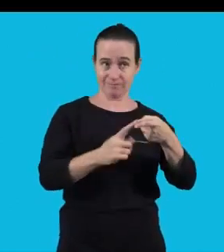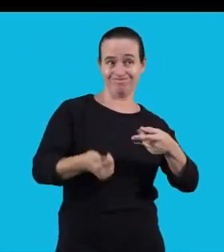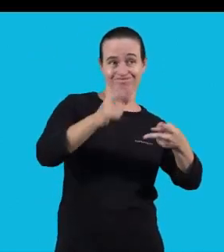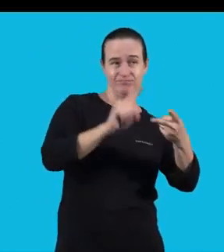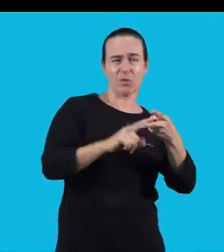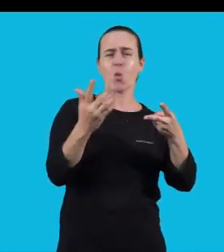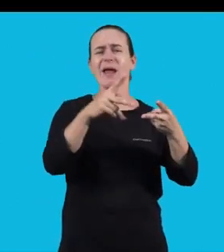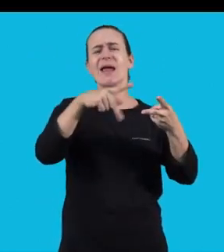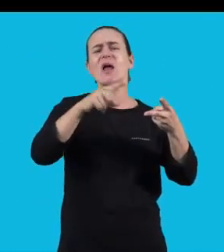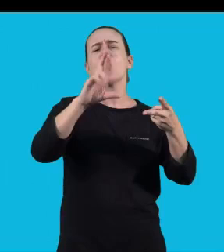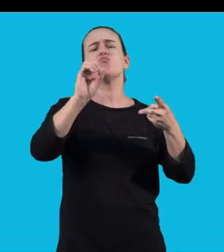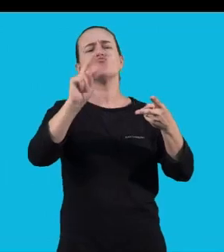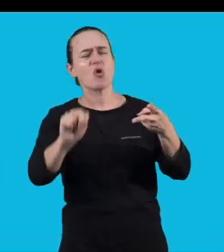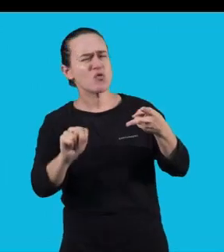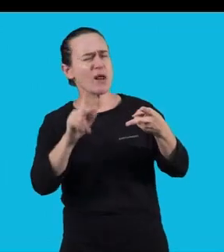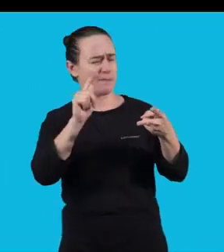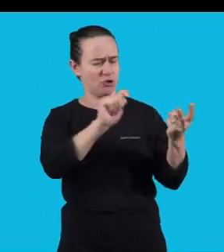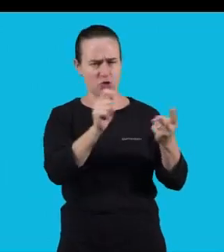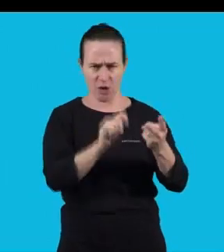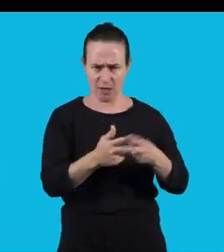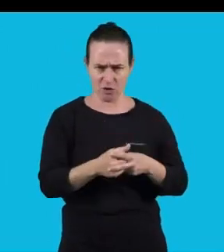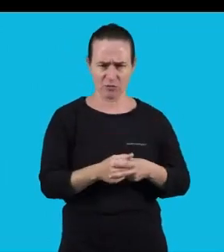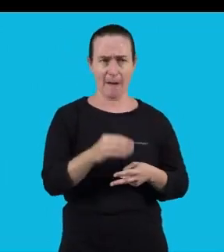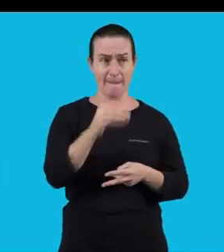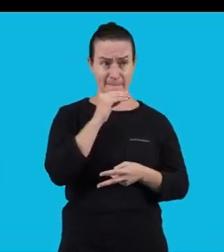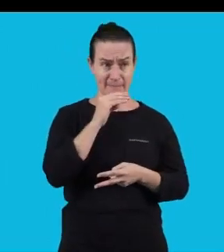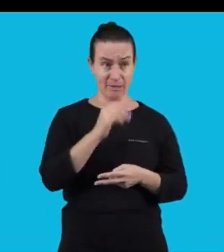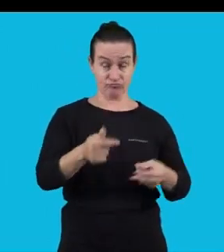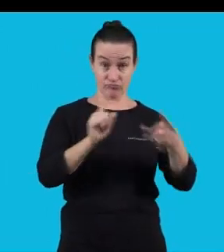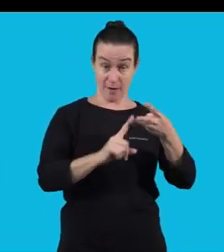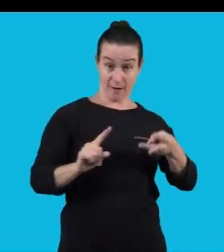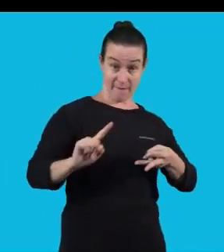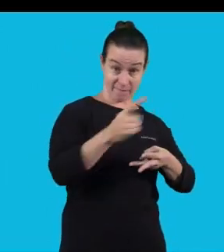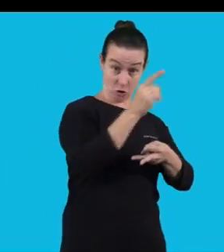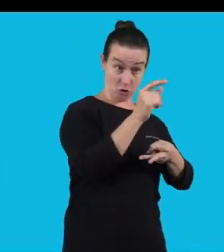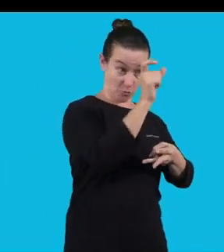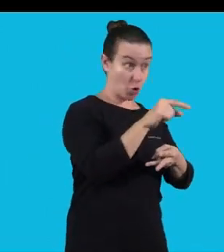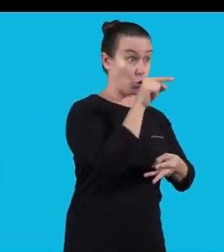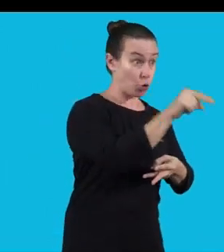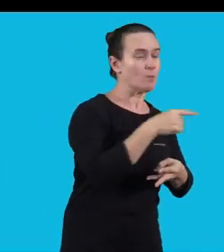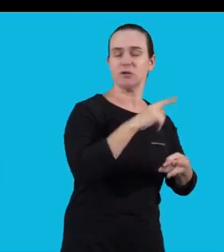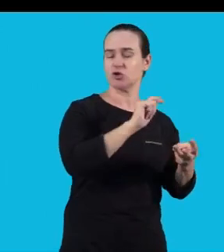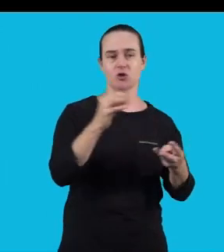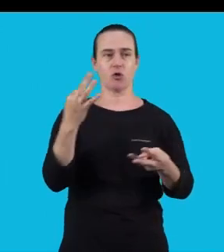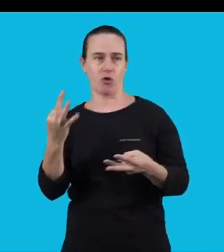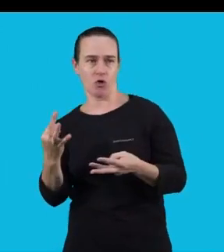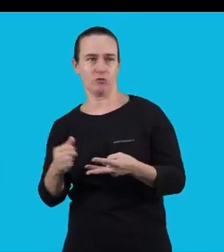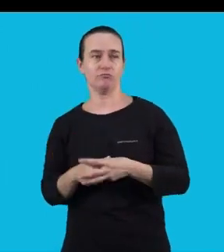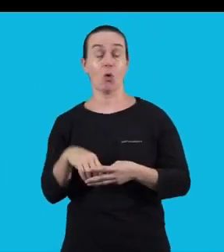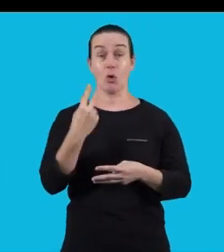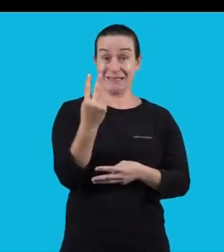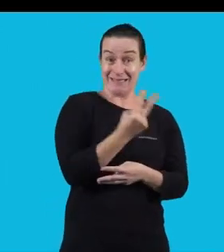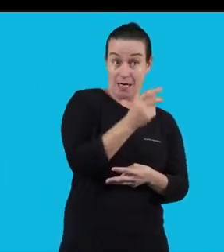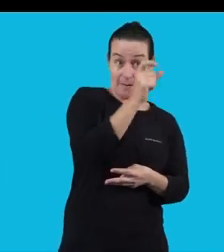marks. Then look for the pronouns and change them. If it's first person, it'll go to third person. Second person pronouns